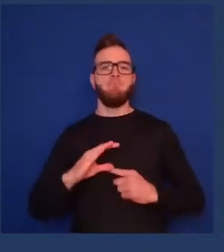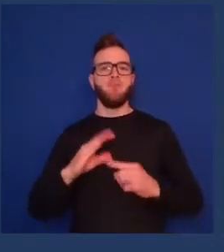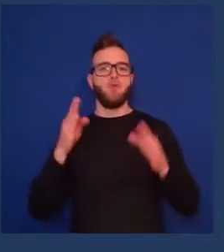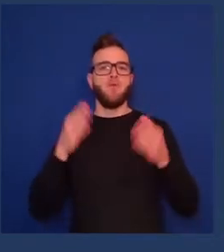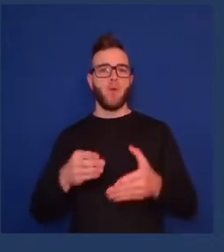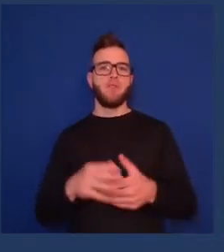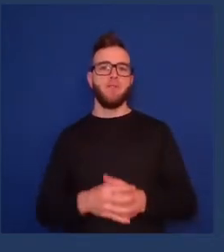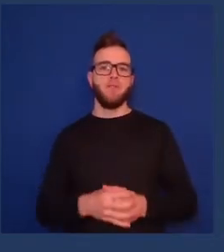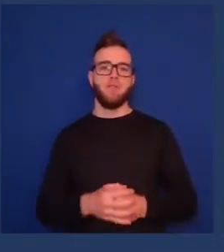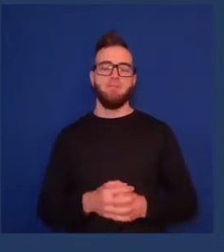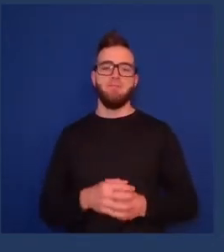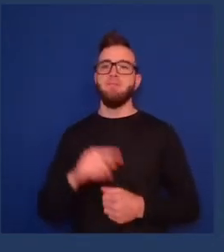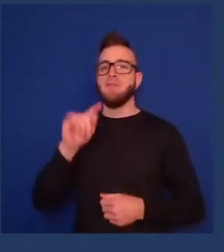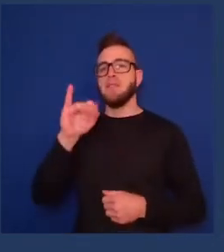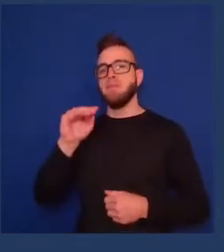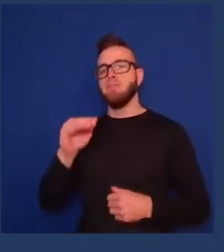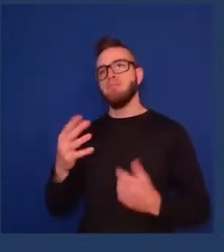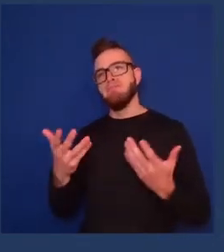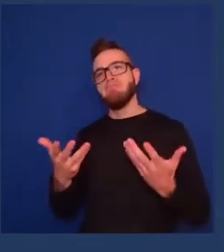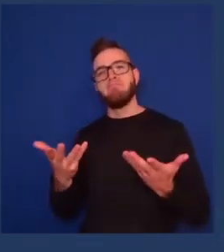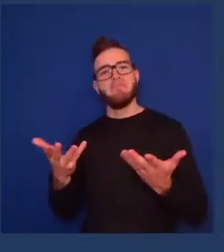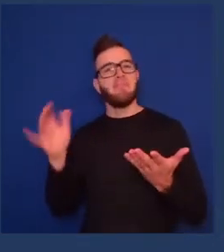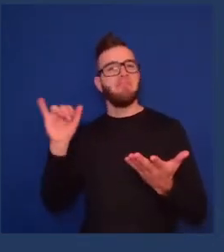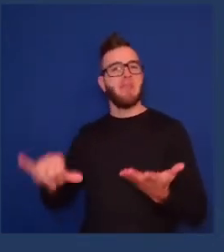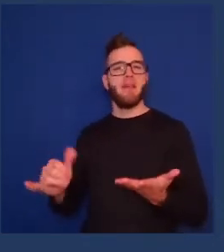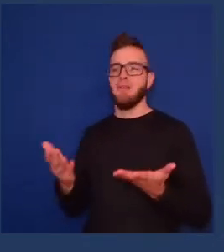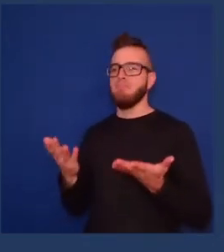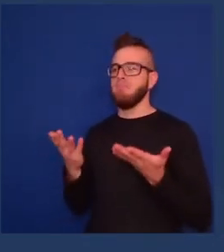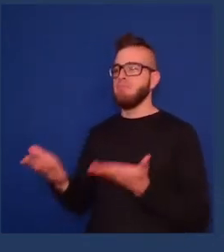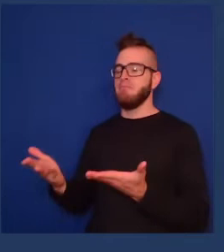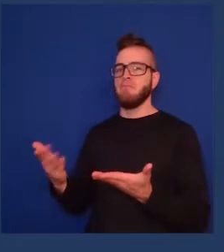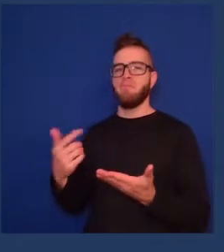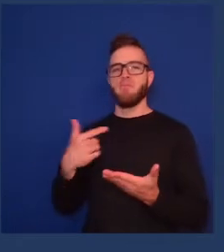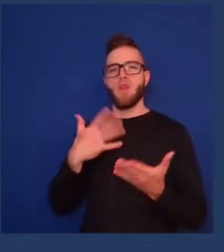give us something really positive and meaningful to focus on.